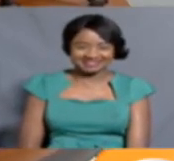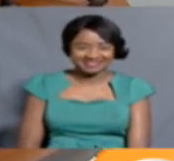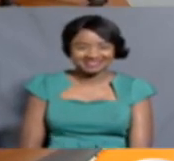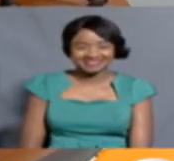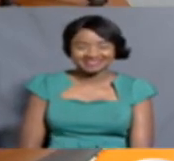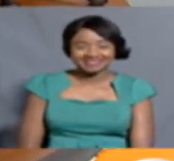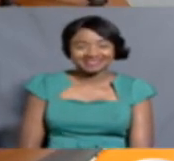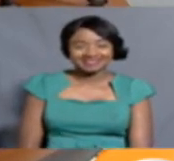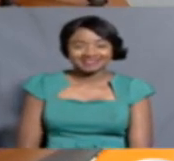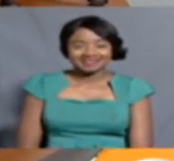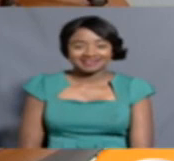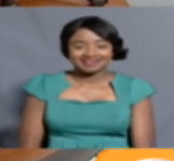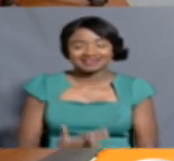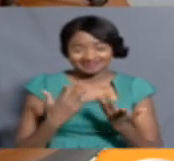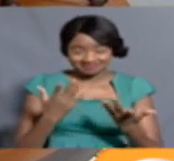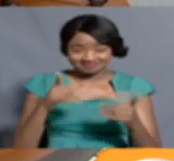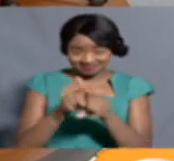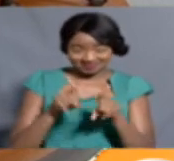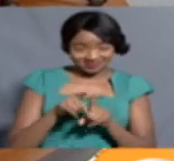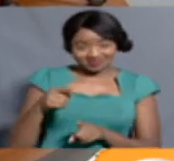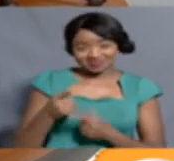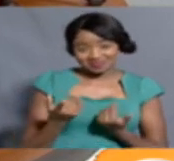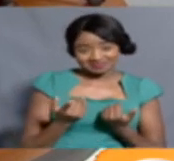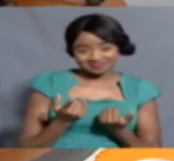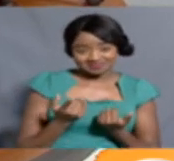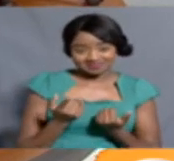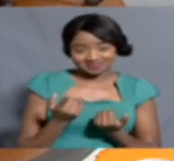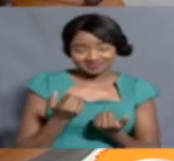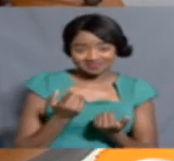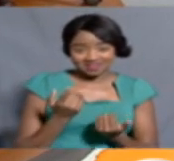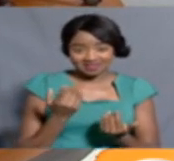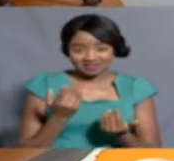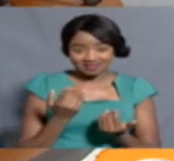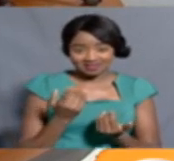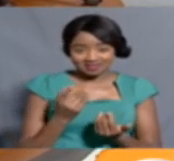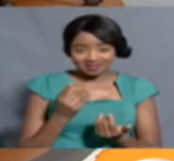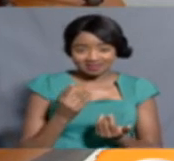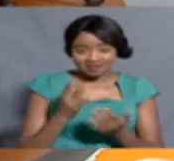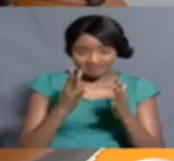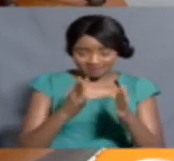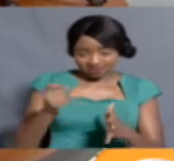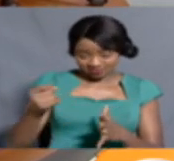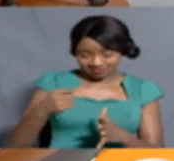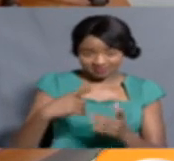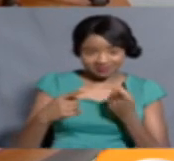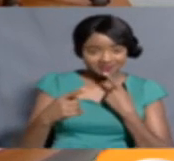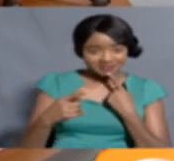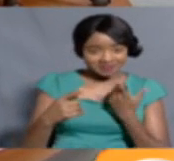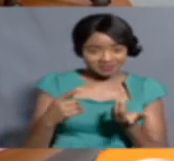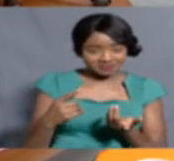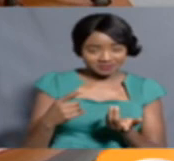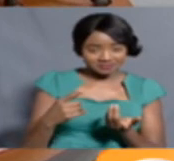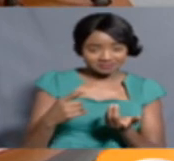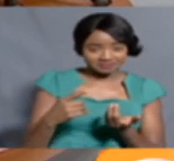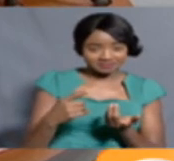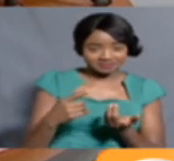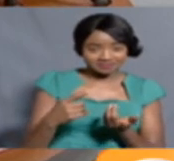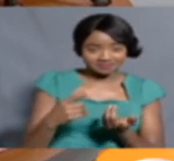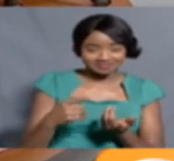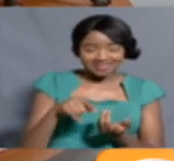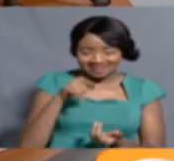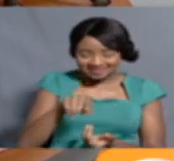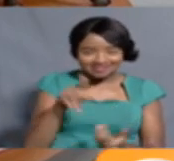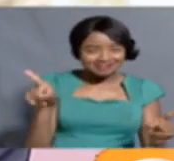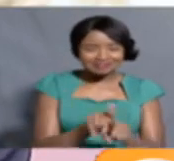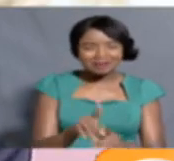if it's the suspenders, Kibore. I already have. Yeah. He may want Dr. more. Benson Kibore says, this is economic